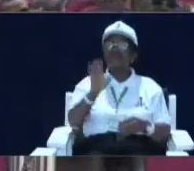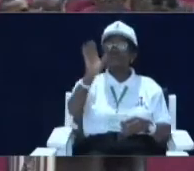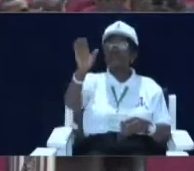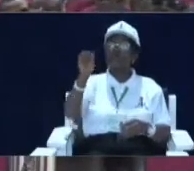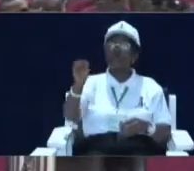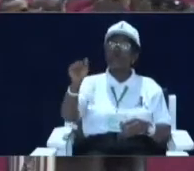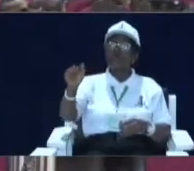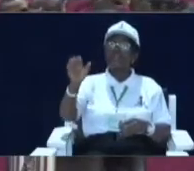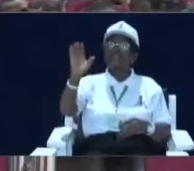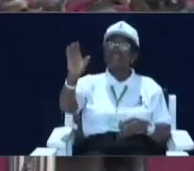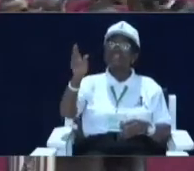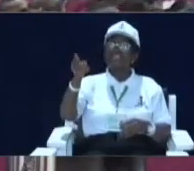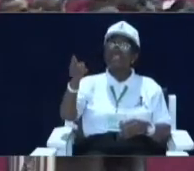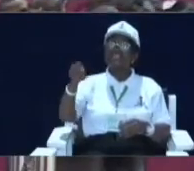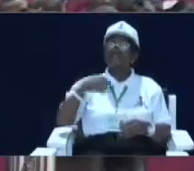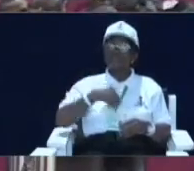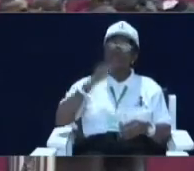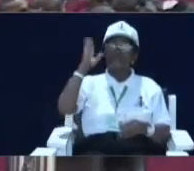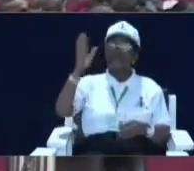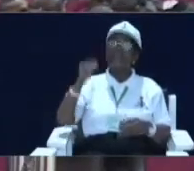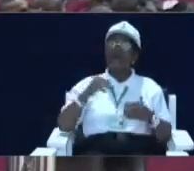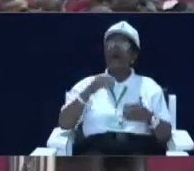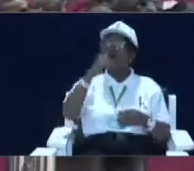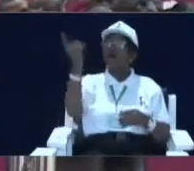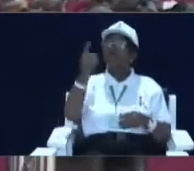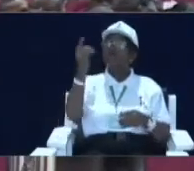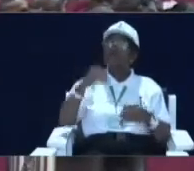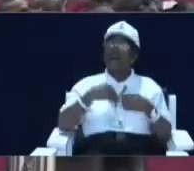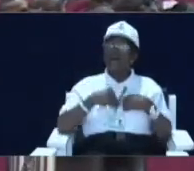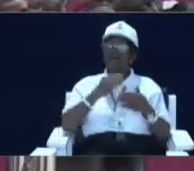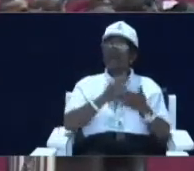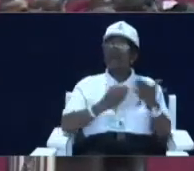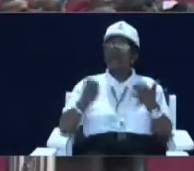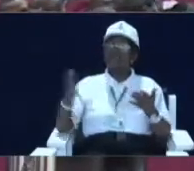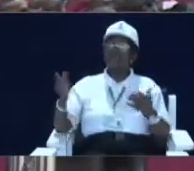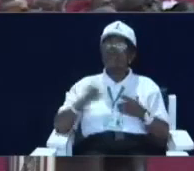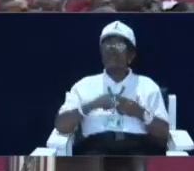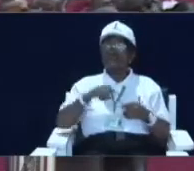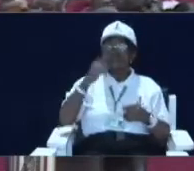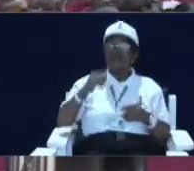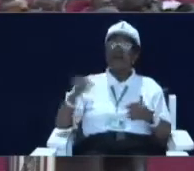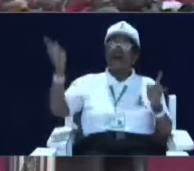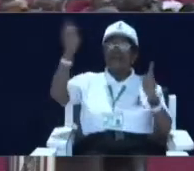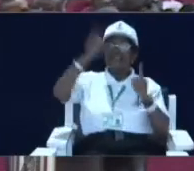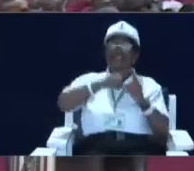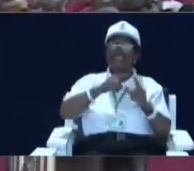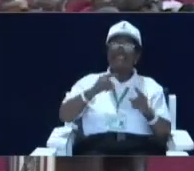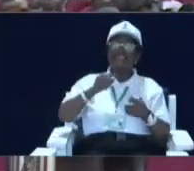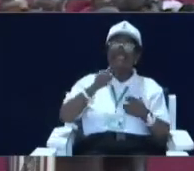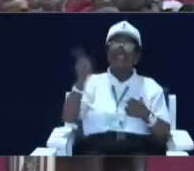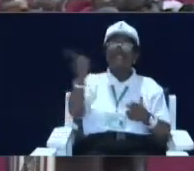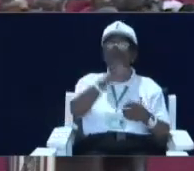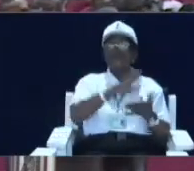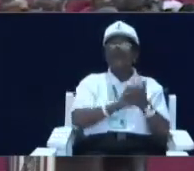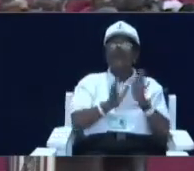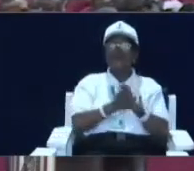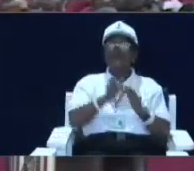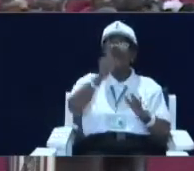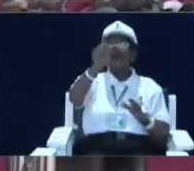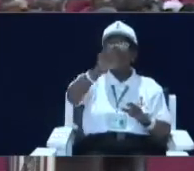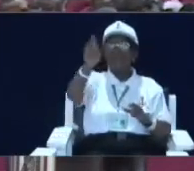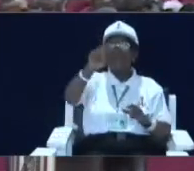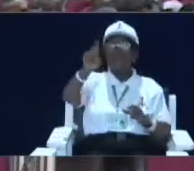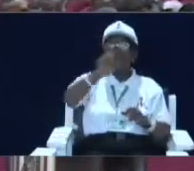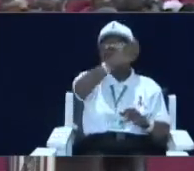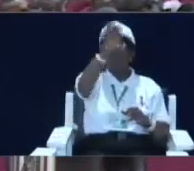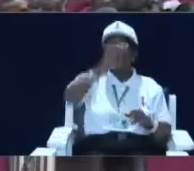something to say. Until you become 100% perfect, I won't stop saying,